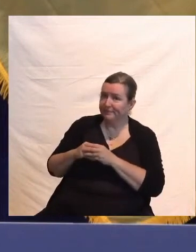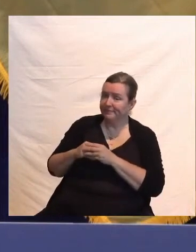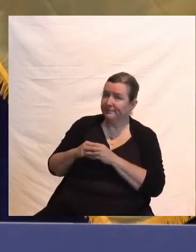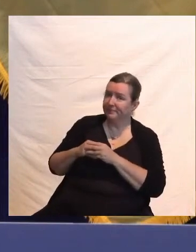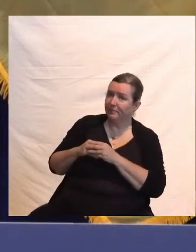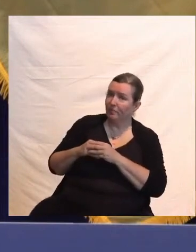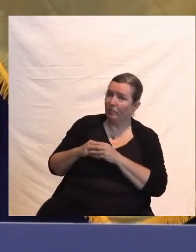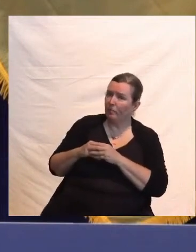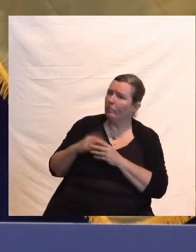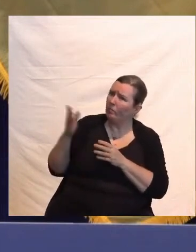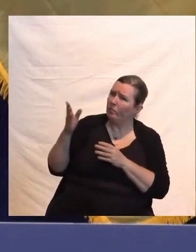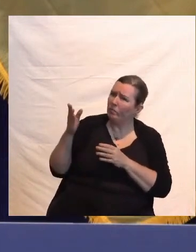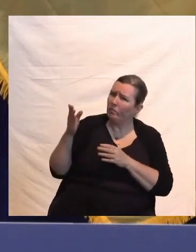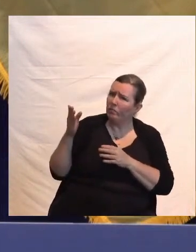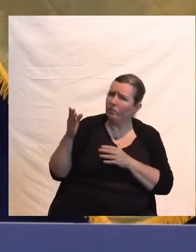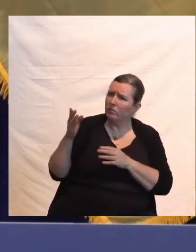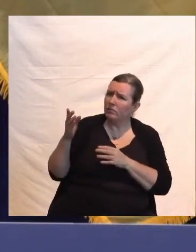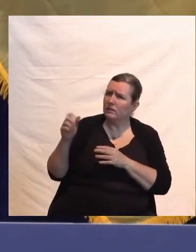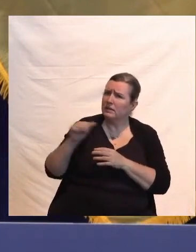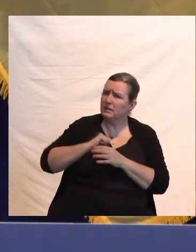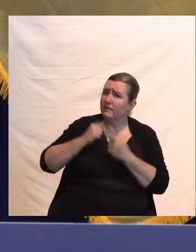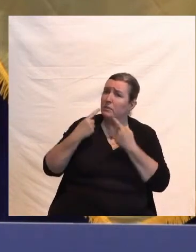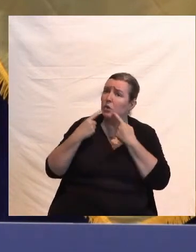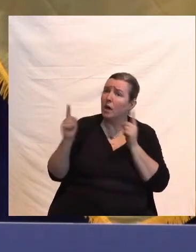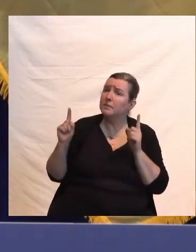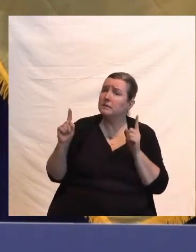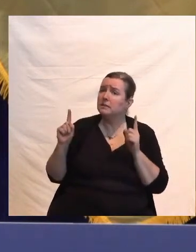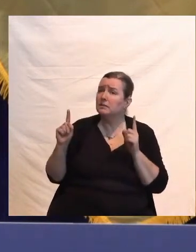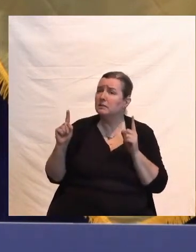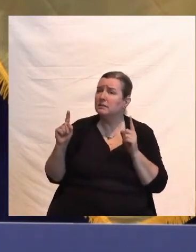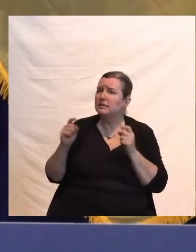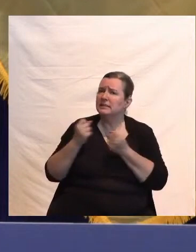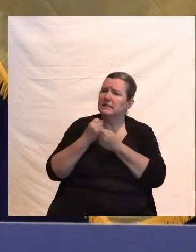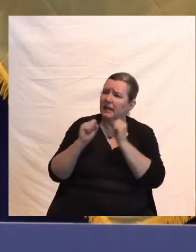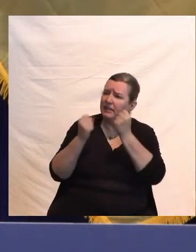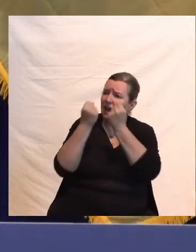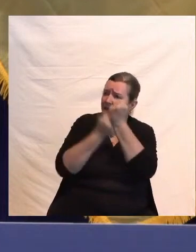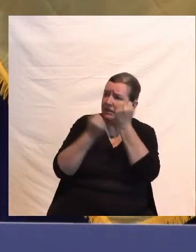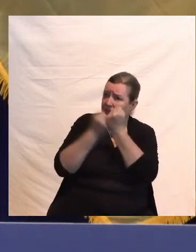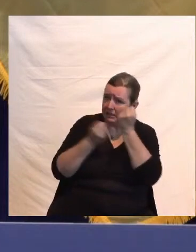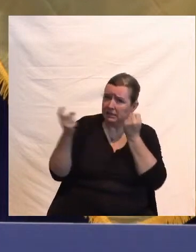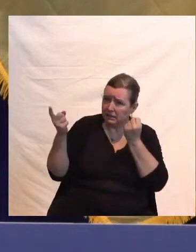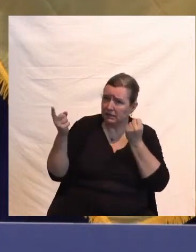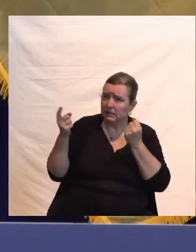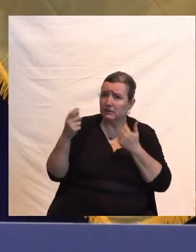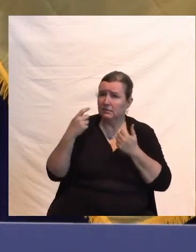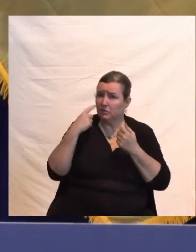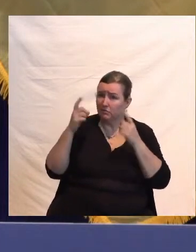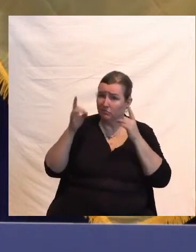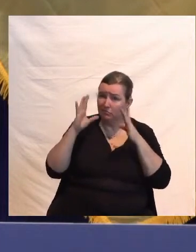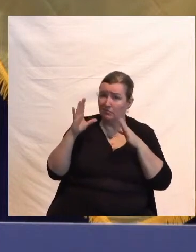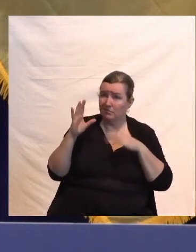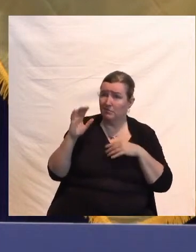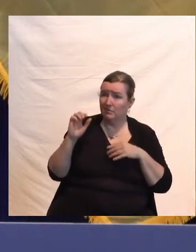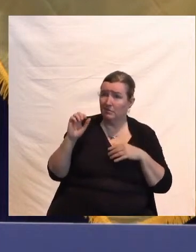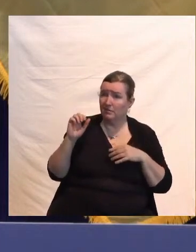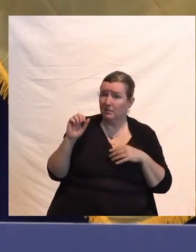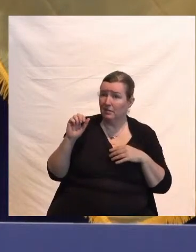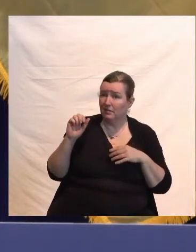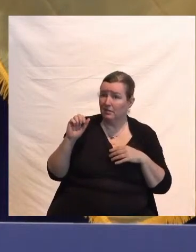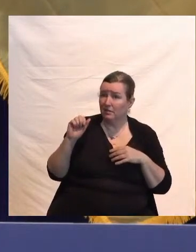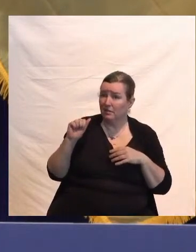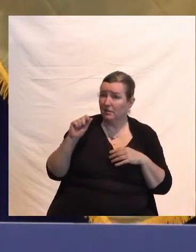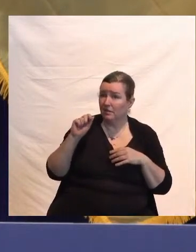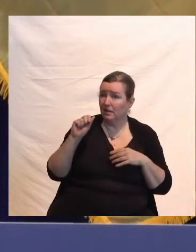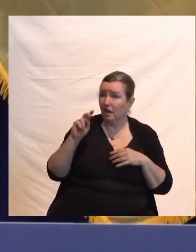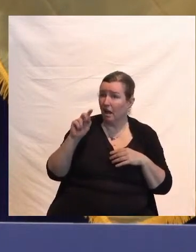Governor, you have been a self-proclaimed gun safety advocate since becoming governor. In light of the recent tragedy where Alec Baldwin shot and killed an innocent mother due to